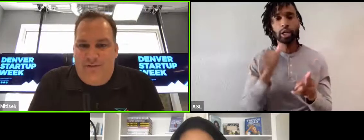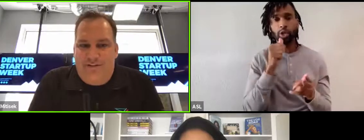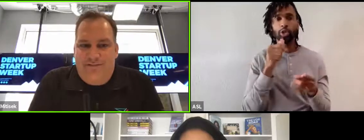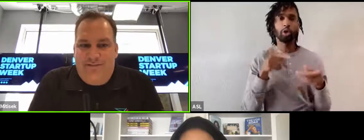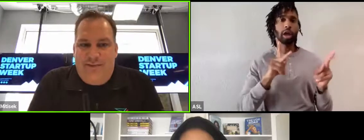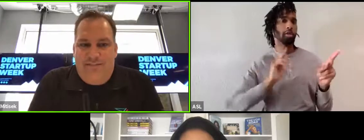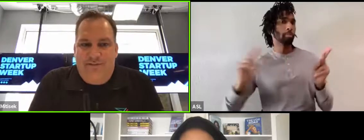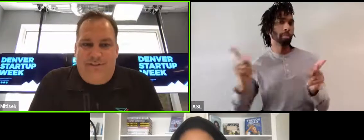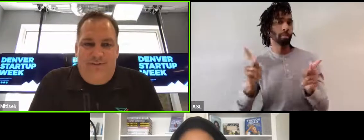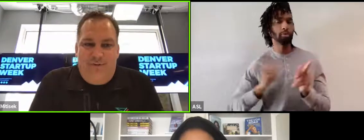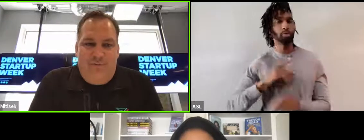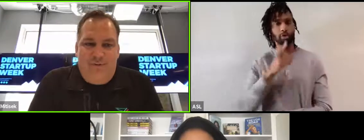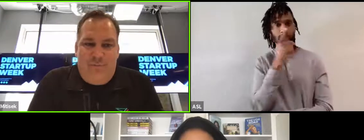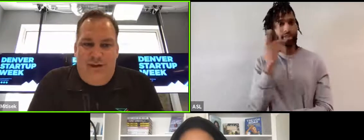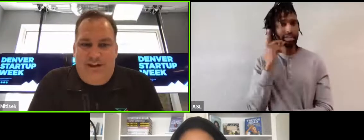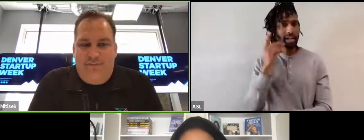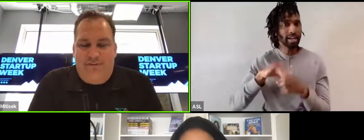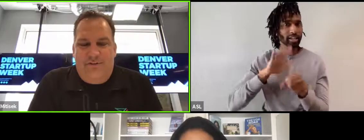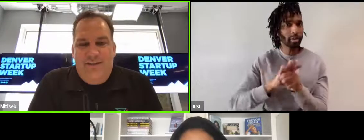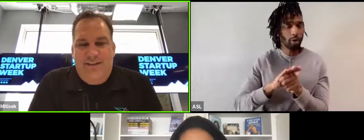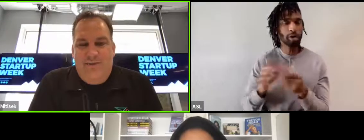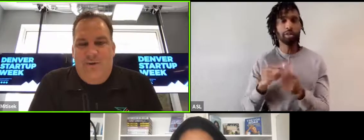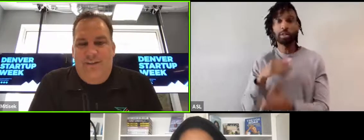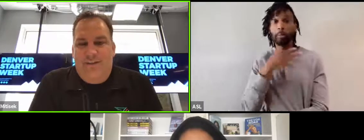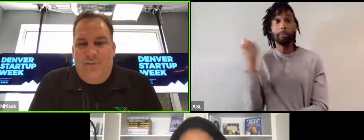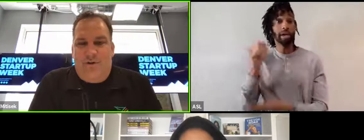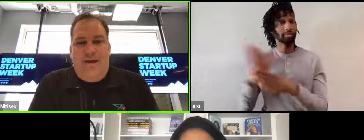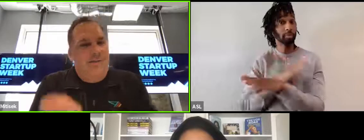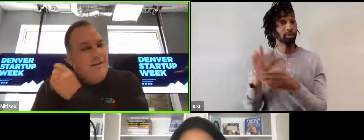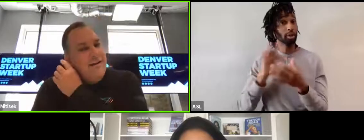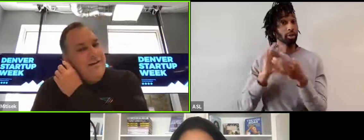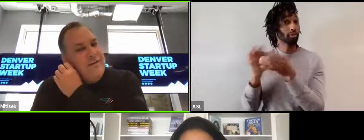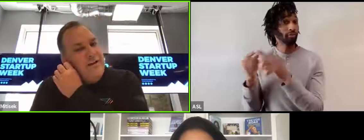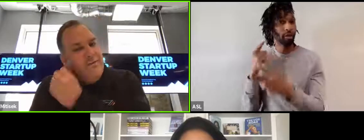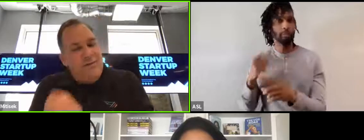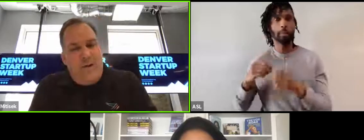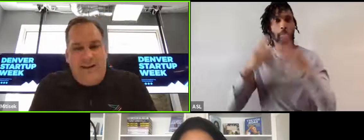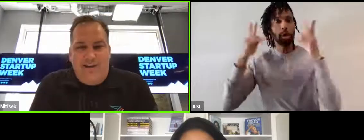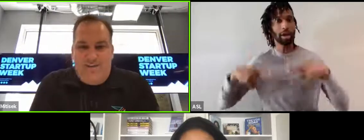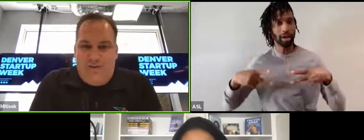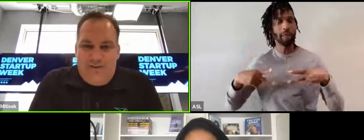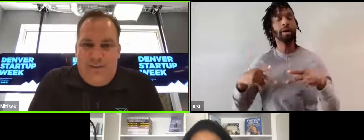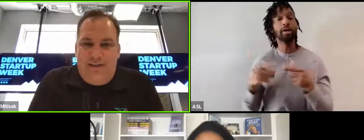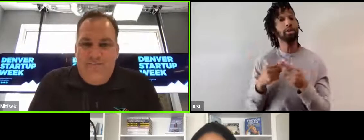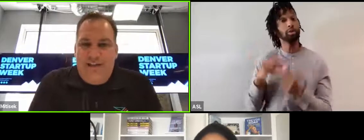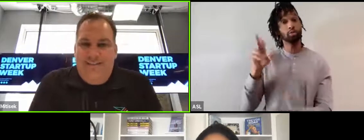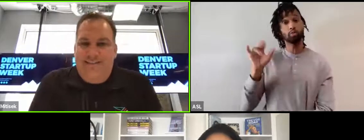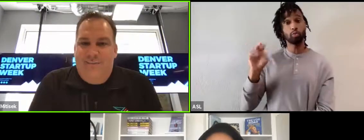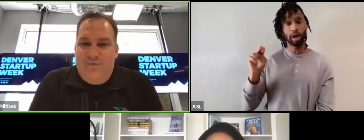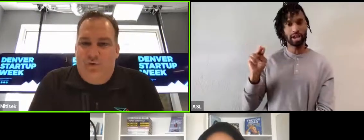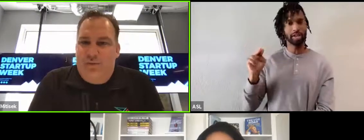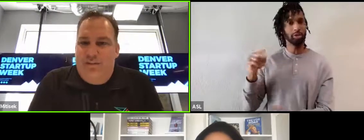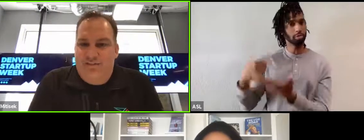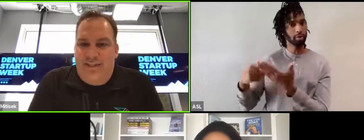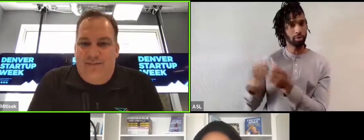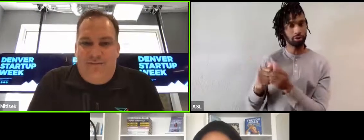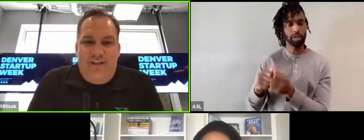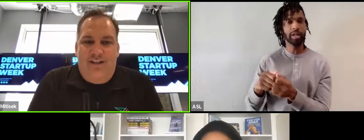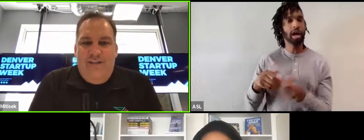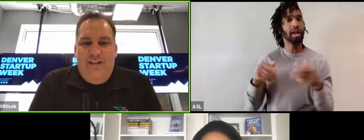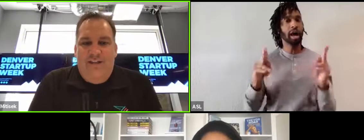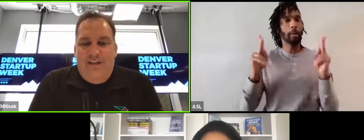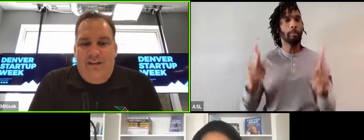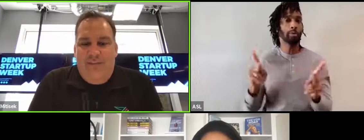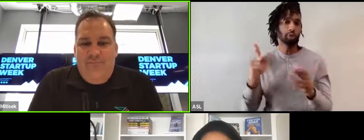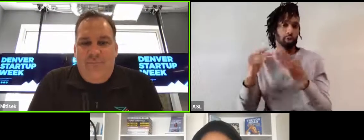Diet Coke, the best music comes from the worst breakups, or one that you spoke about, with Ryan Harris earlier this week, let someone shorter than you stand in